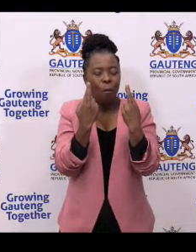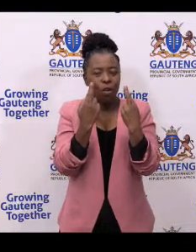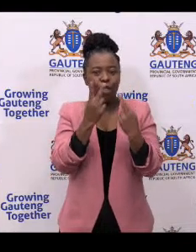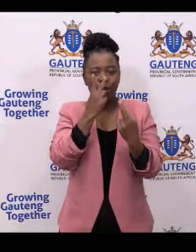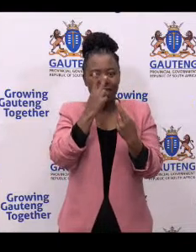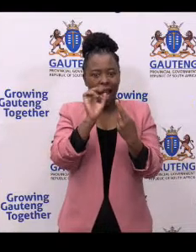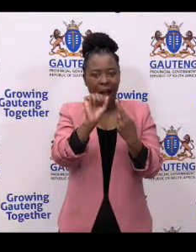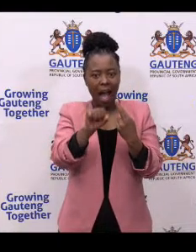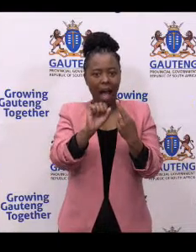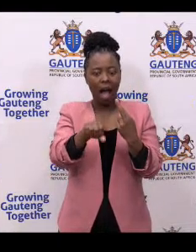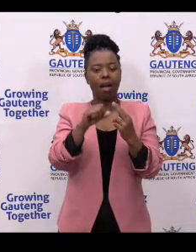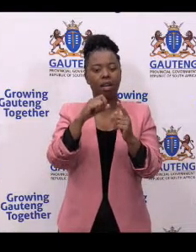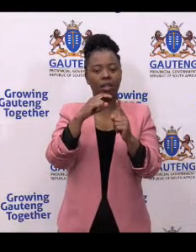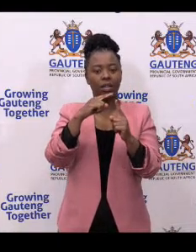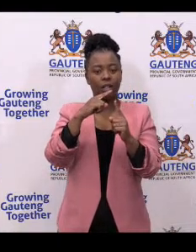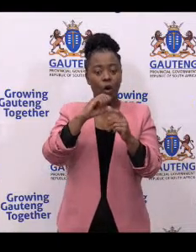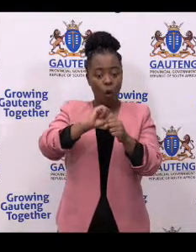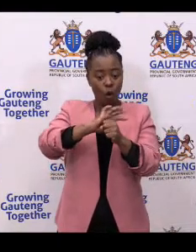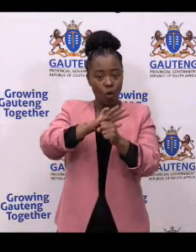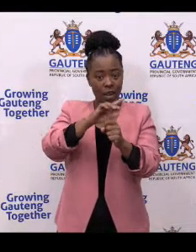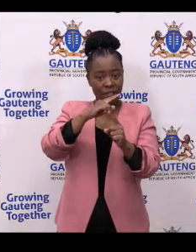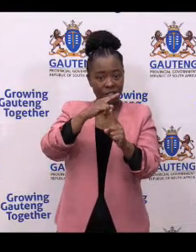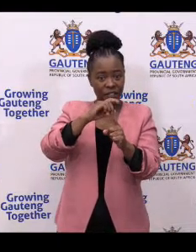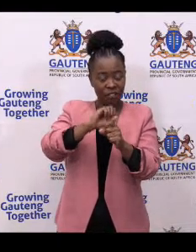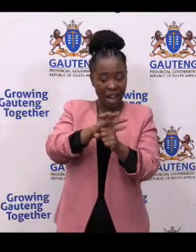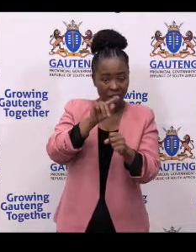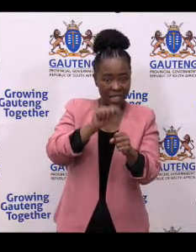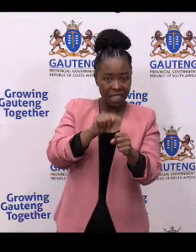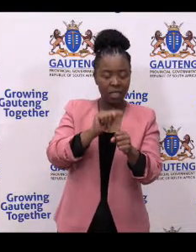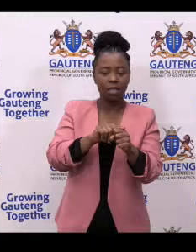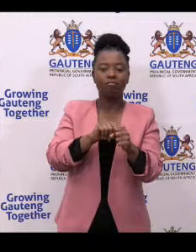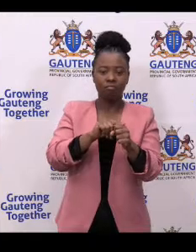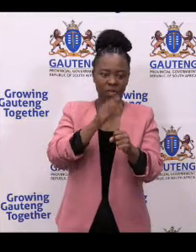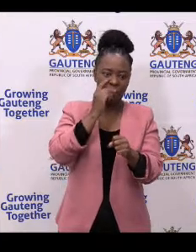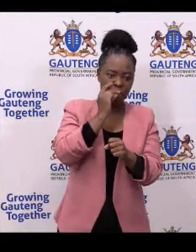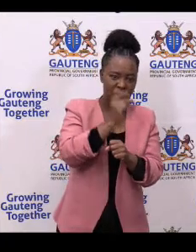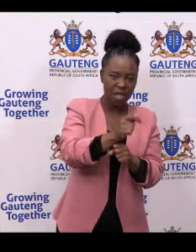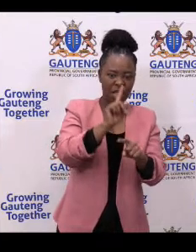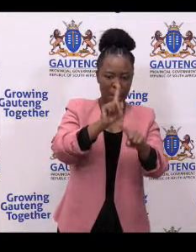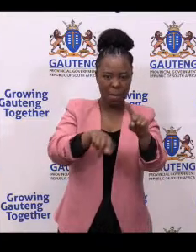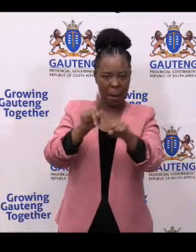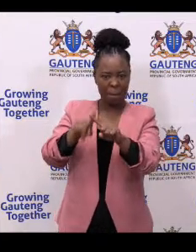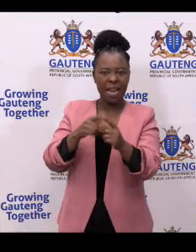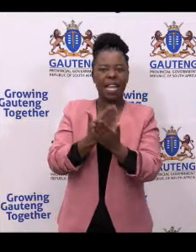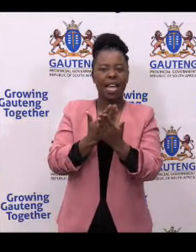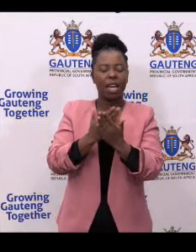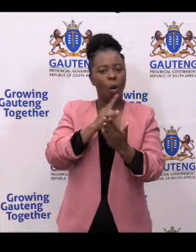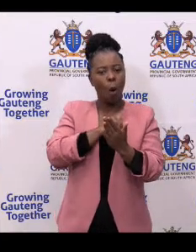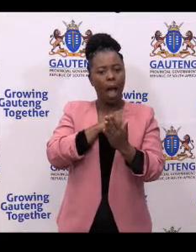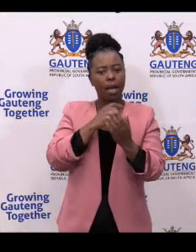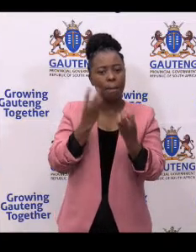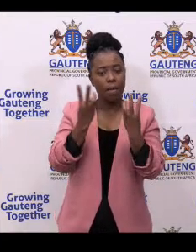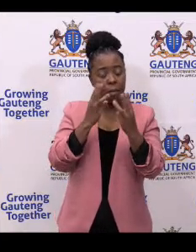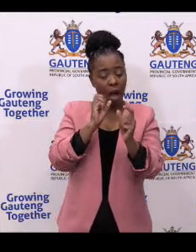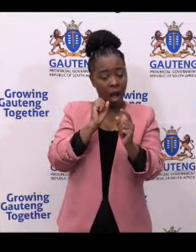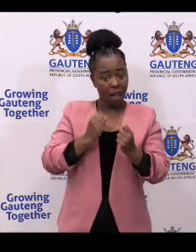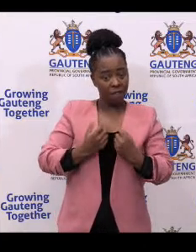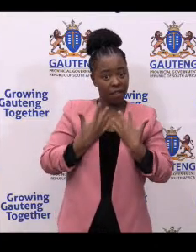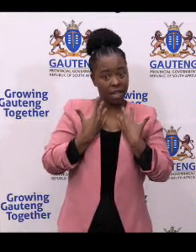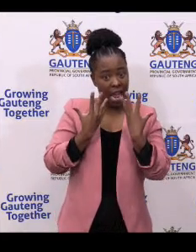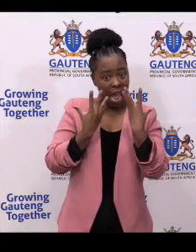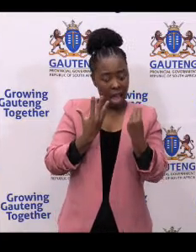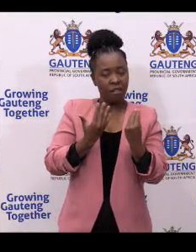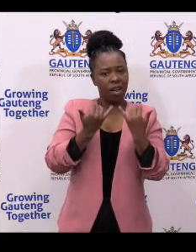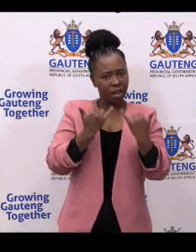this pandemic can be beaten because the majority of those who are infected, they do recover and without many